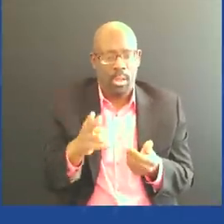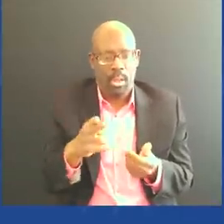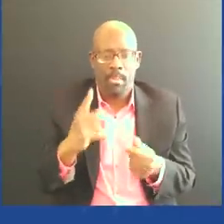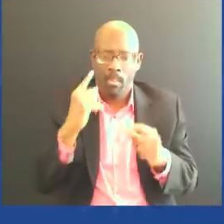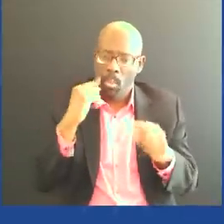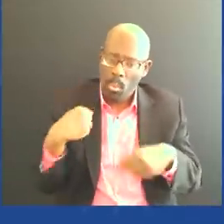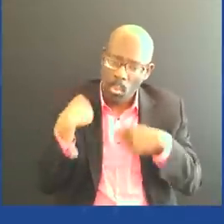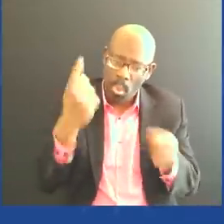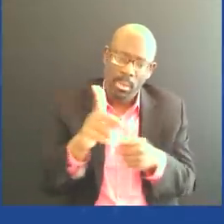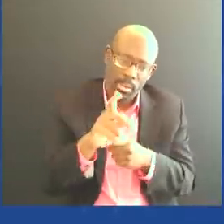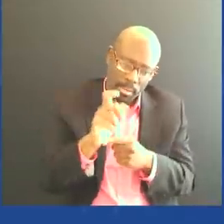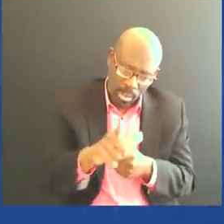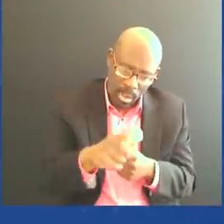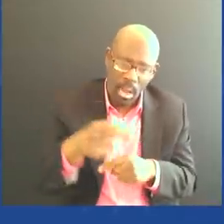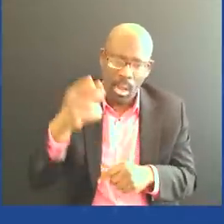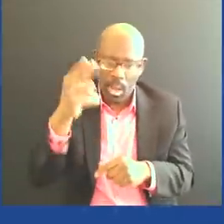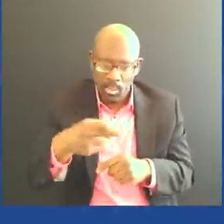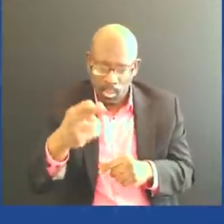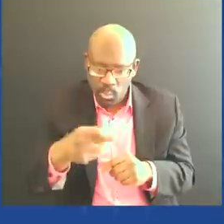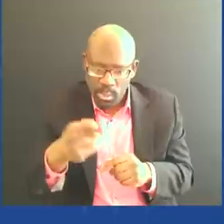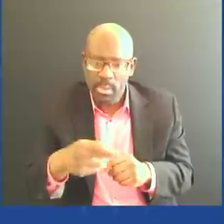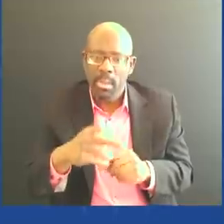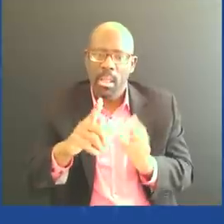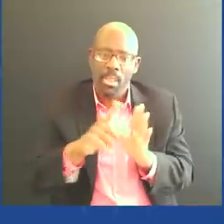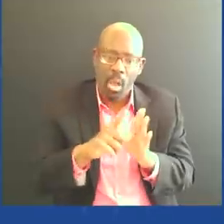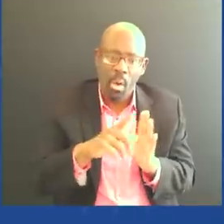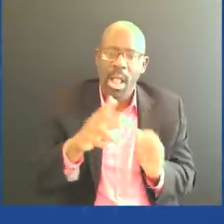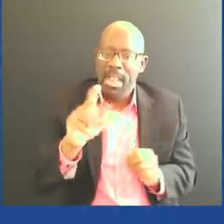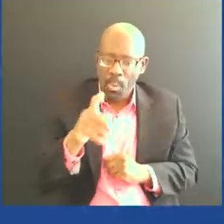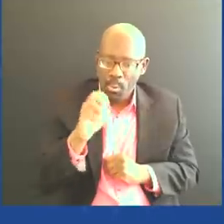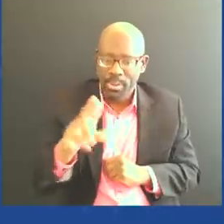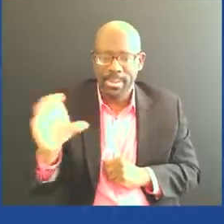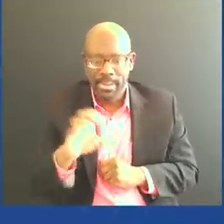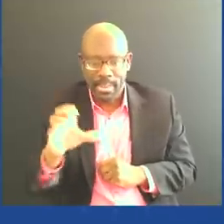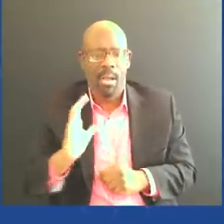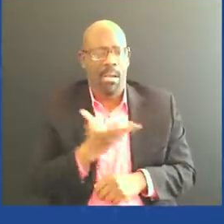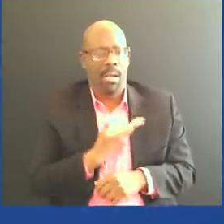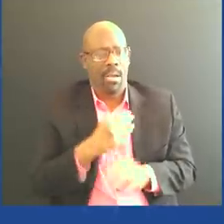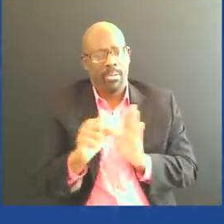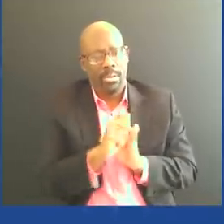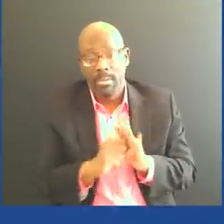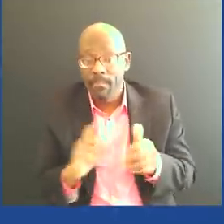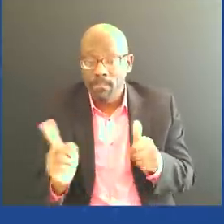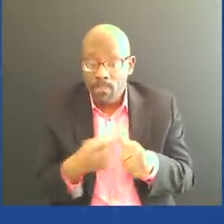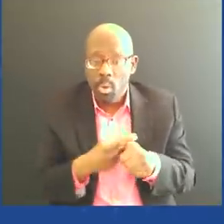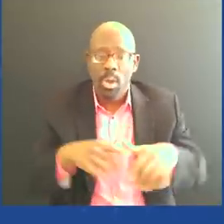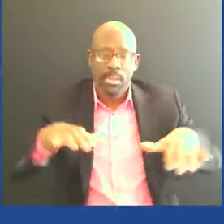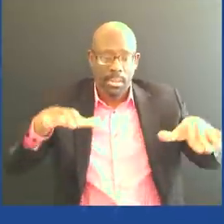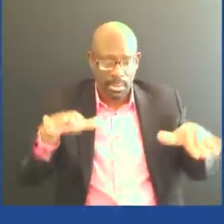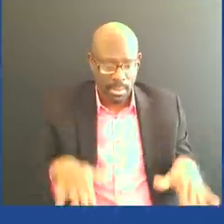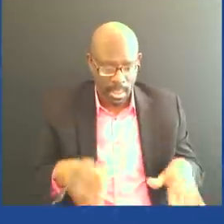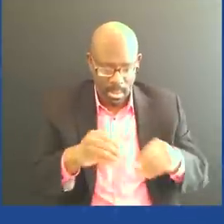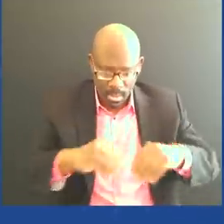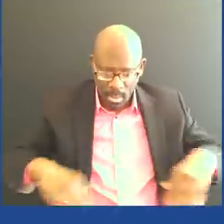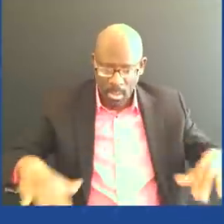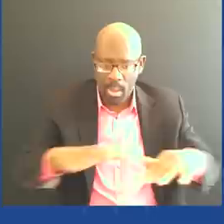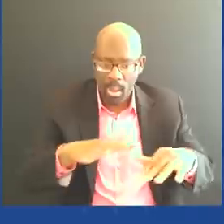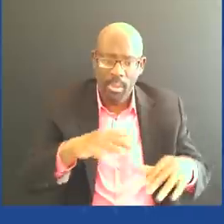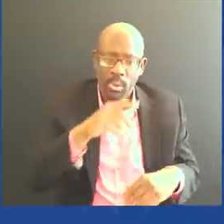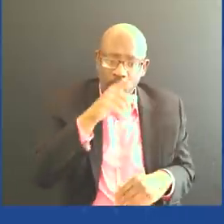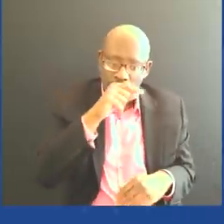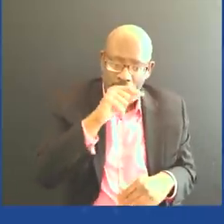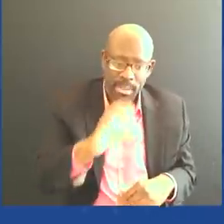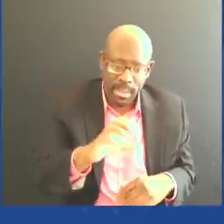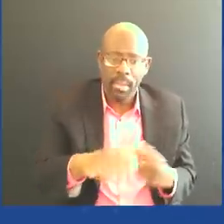on our state. Our first settlers planted corn, a lot of it. They raised chickens, a lot of them. Our state bird is the fighting blue hen, and today